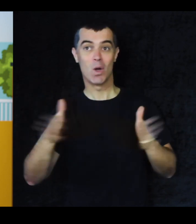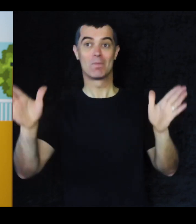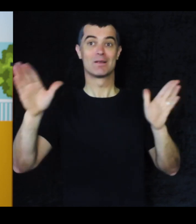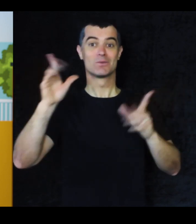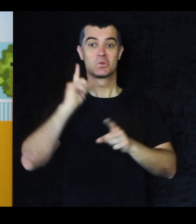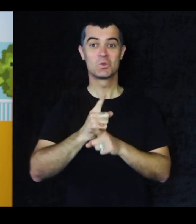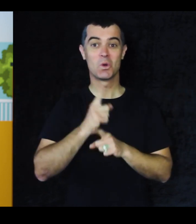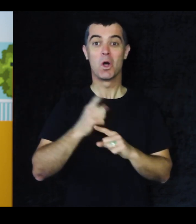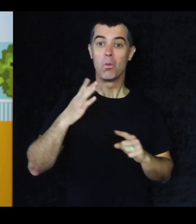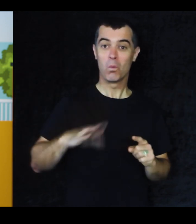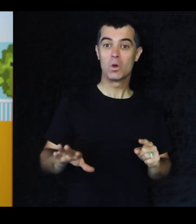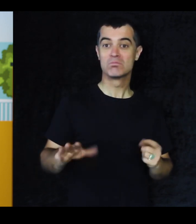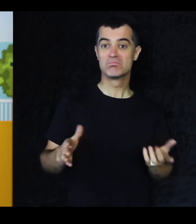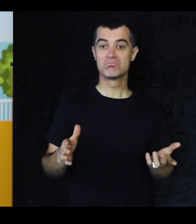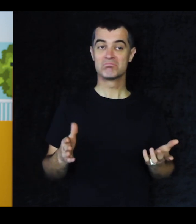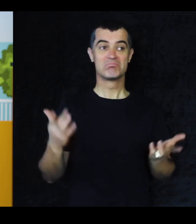because you want